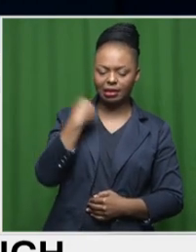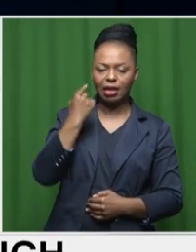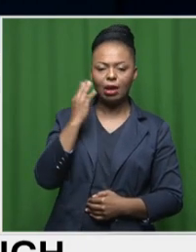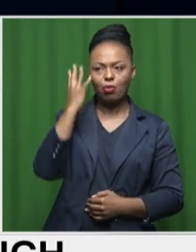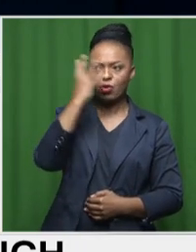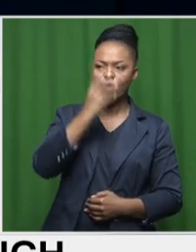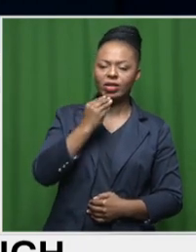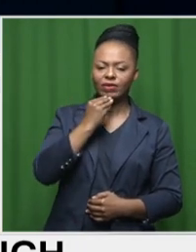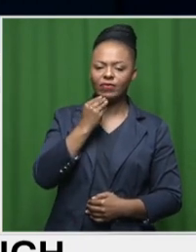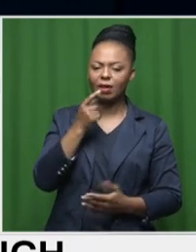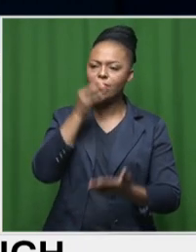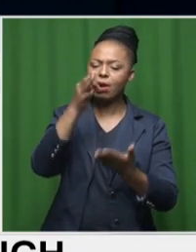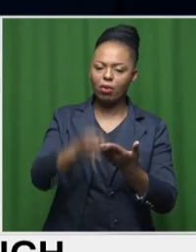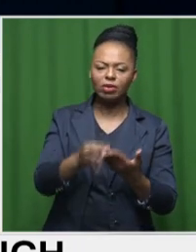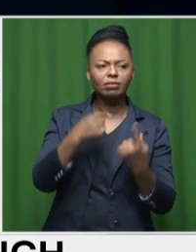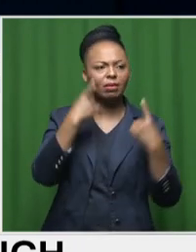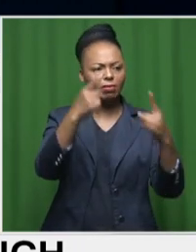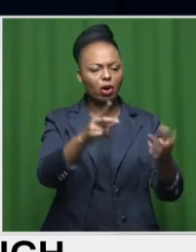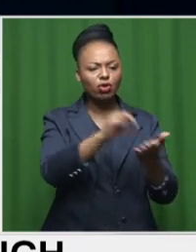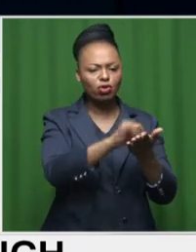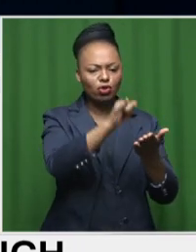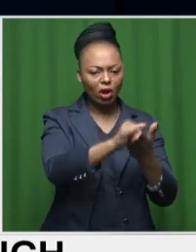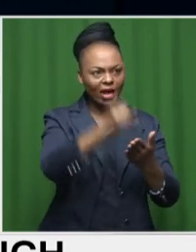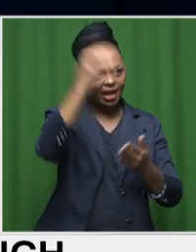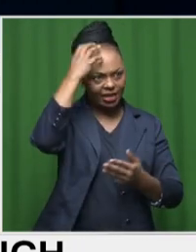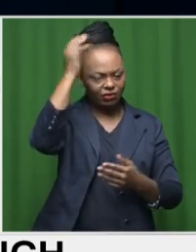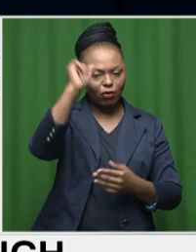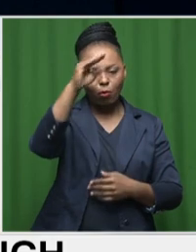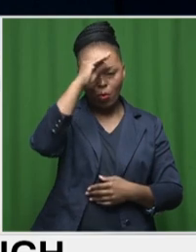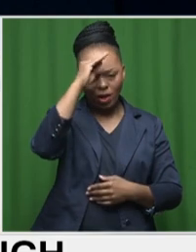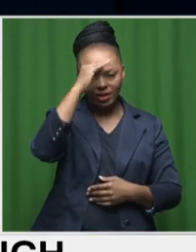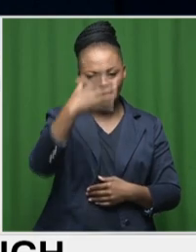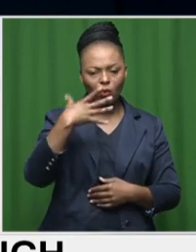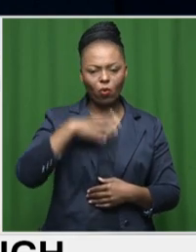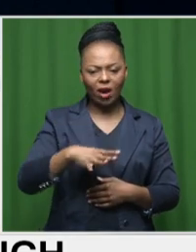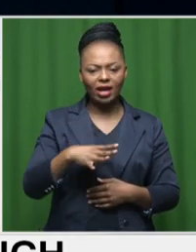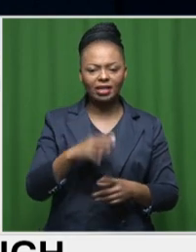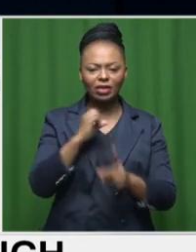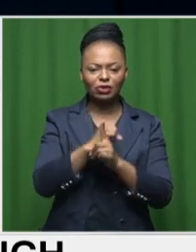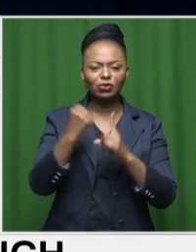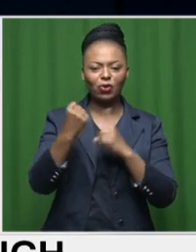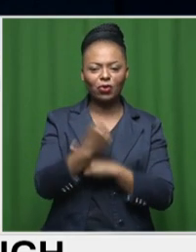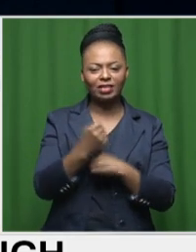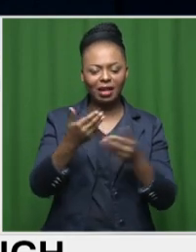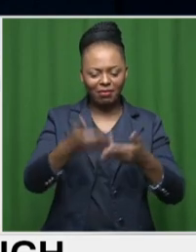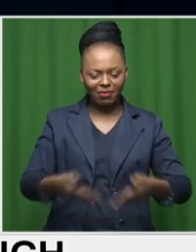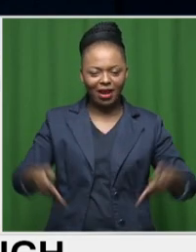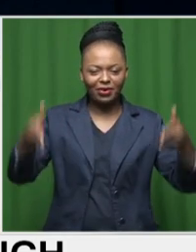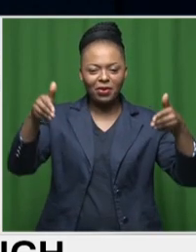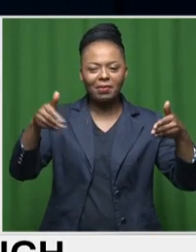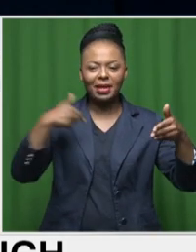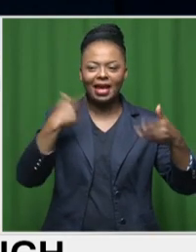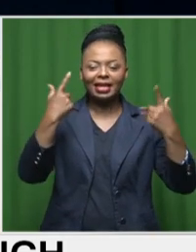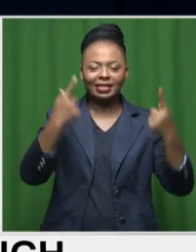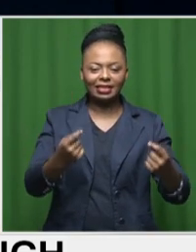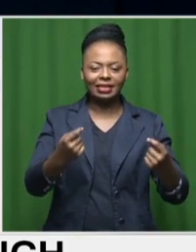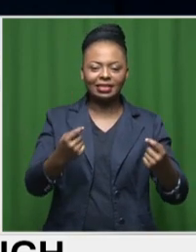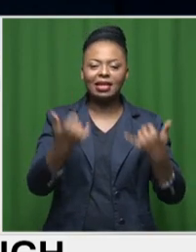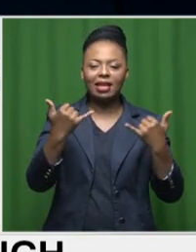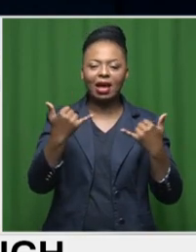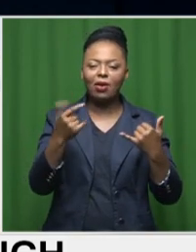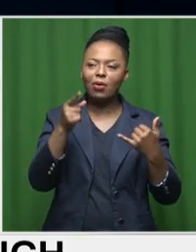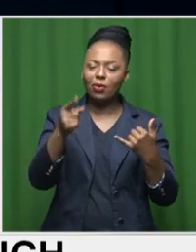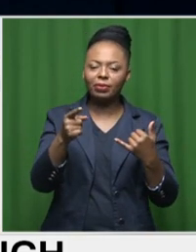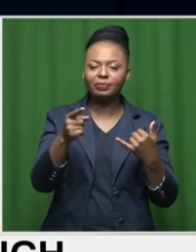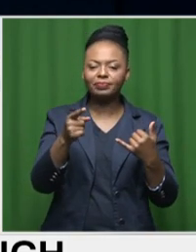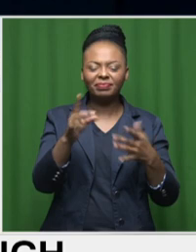We've been to New York, and the chief of police of New York, he said he would like to adopt my social bathroom that I've did in Poland. But wherever we go,